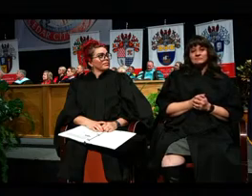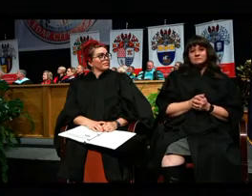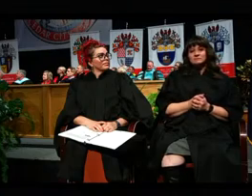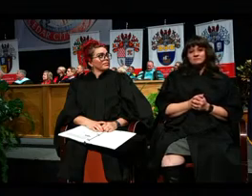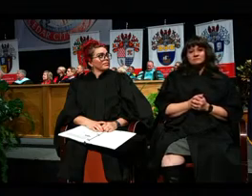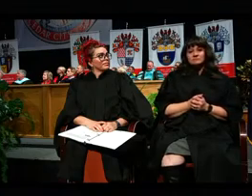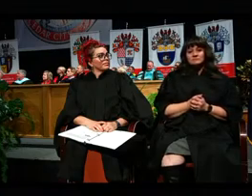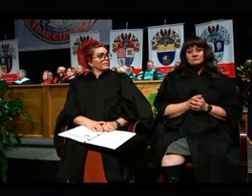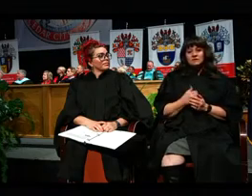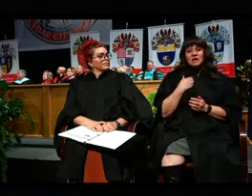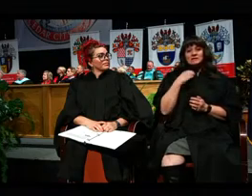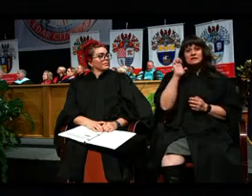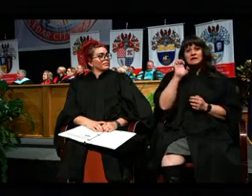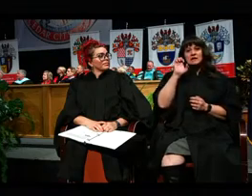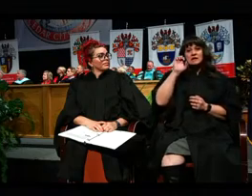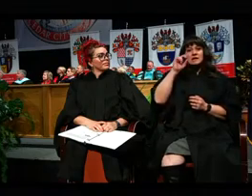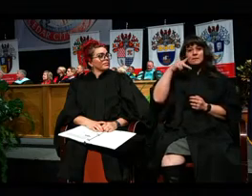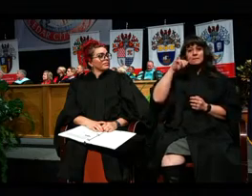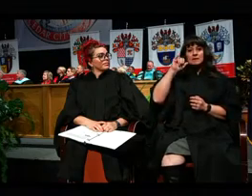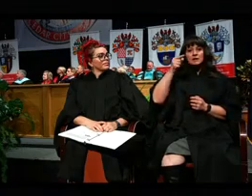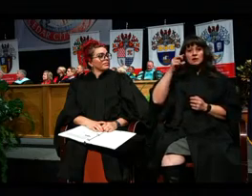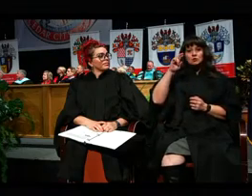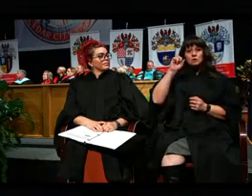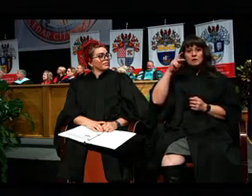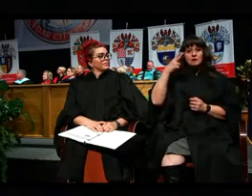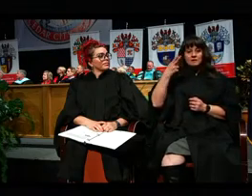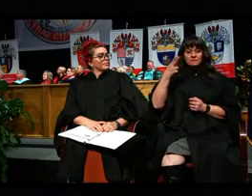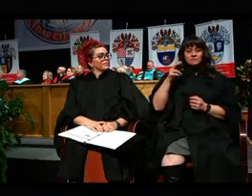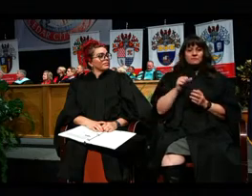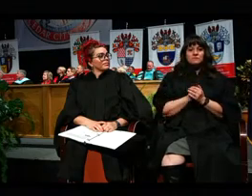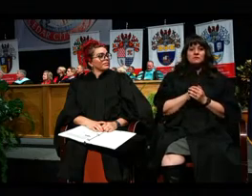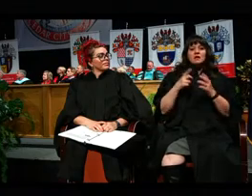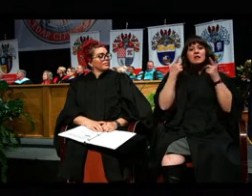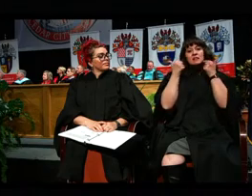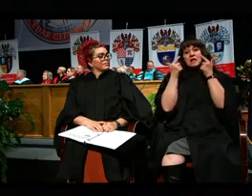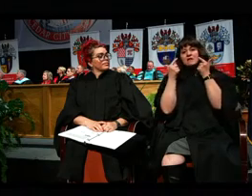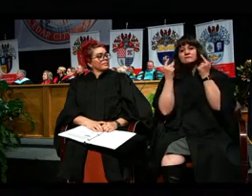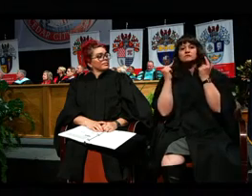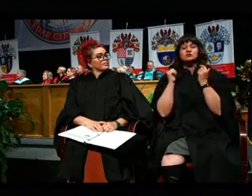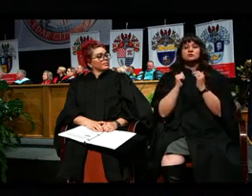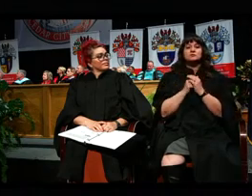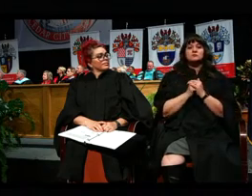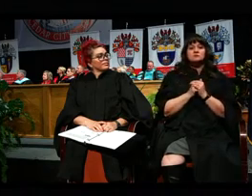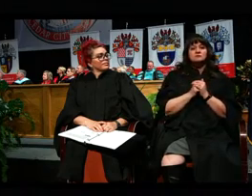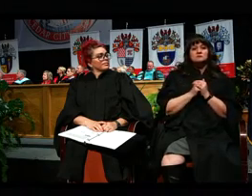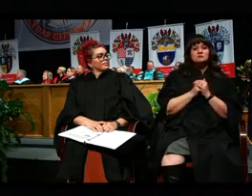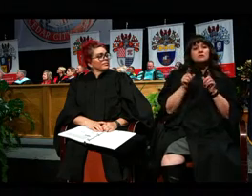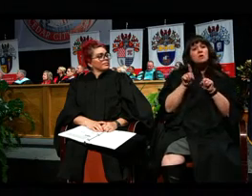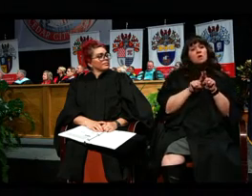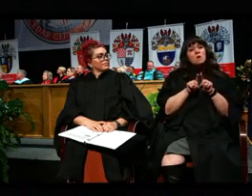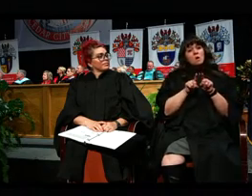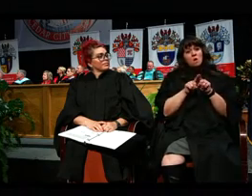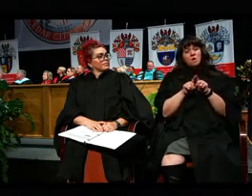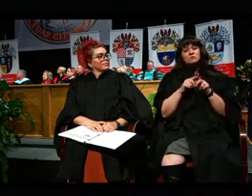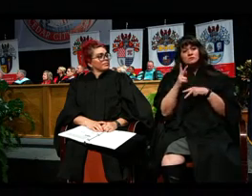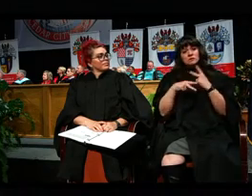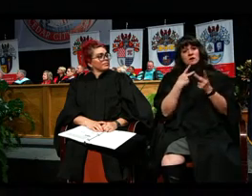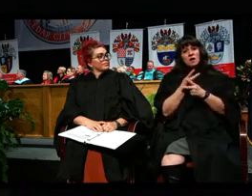Has an epigraph from Soren Kierkegaard. Laughter is also a form of